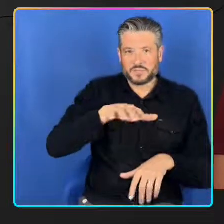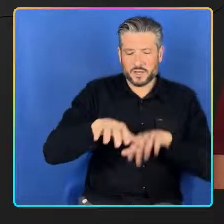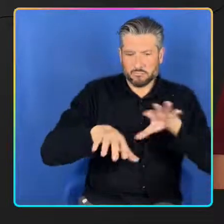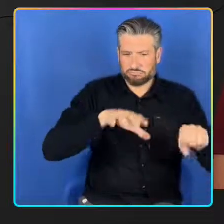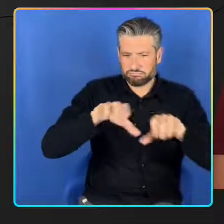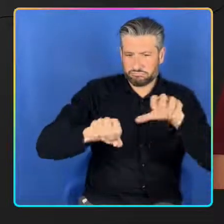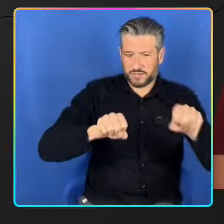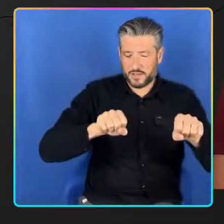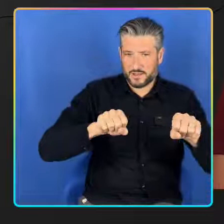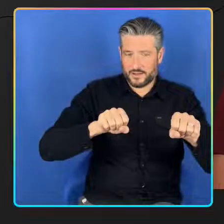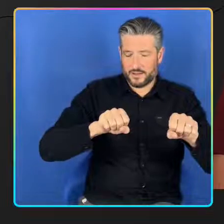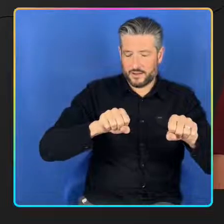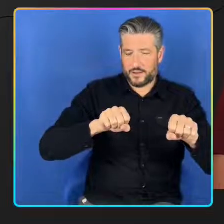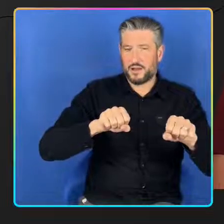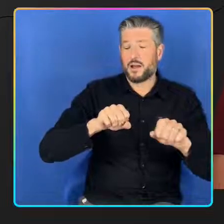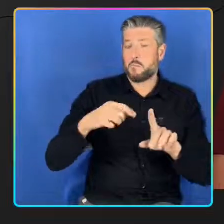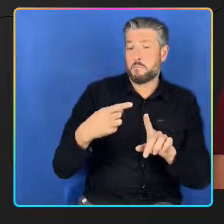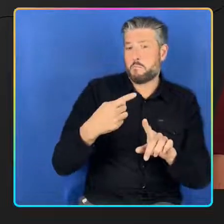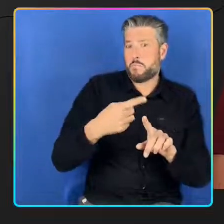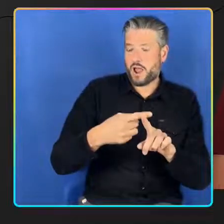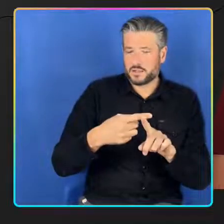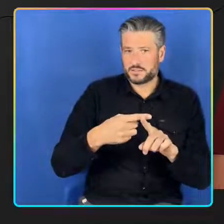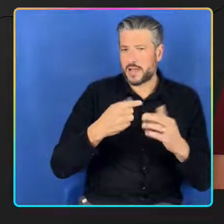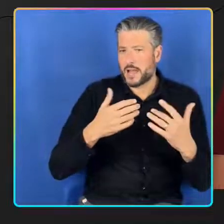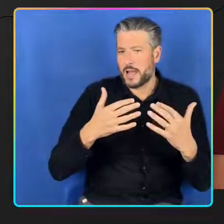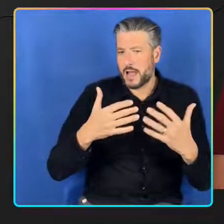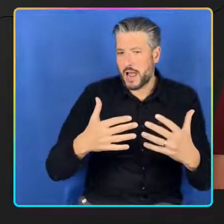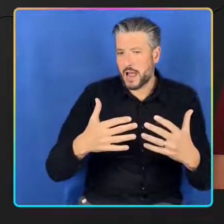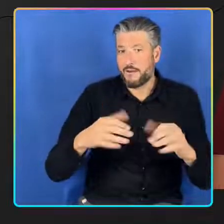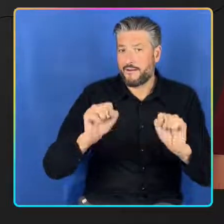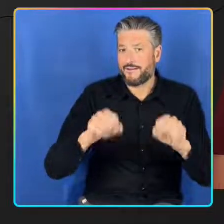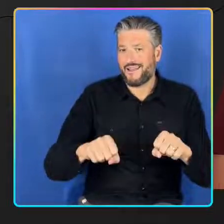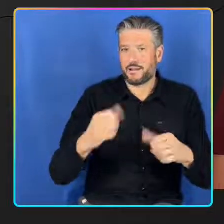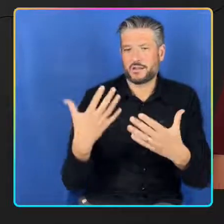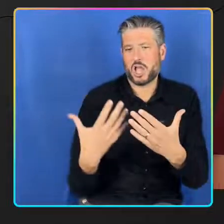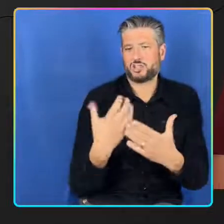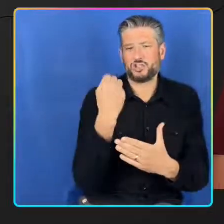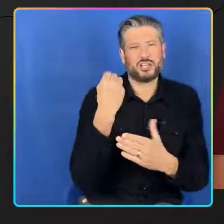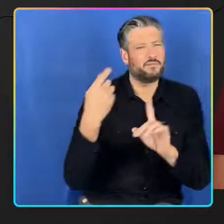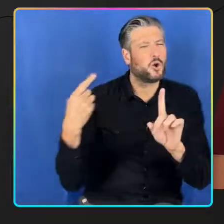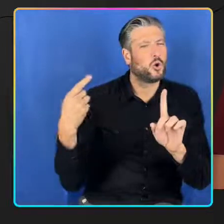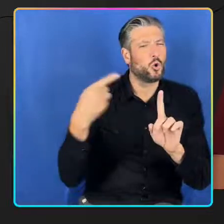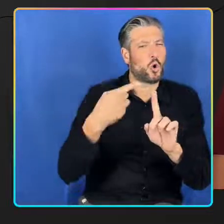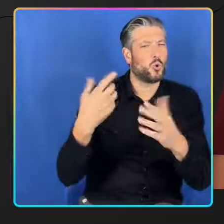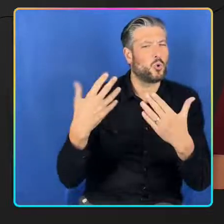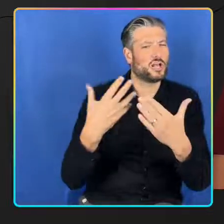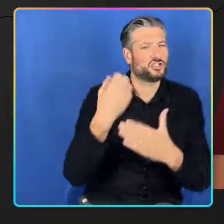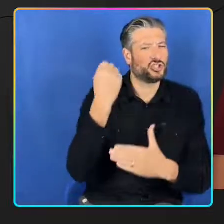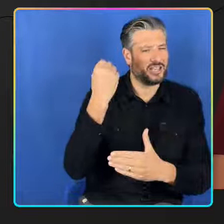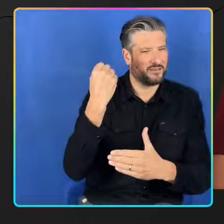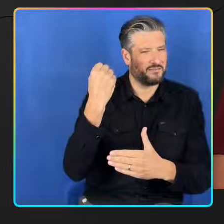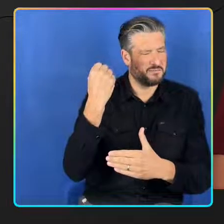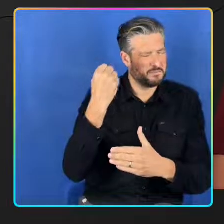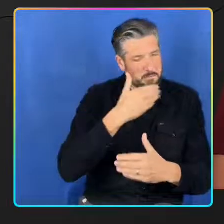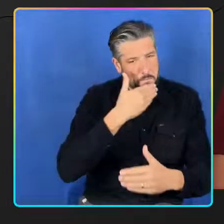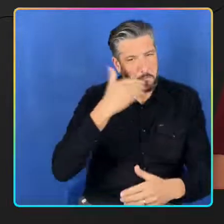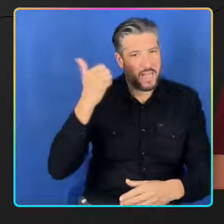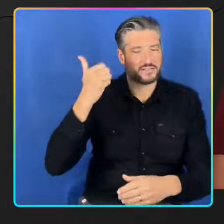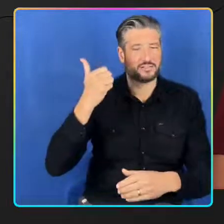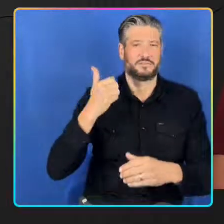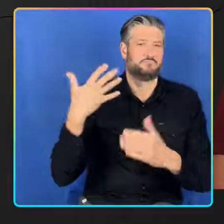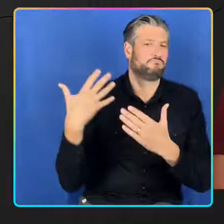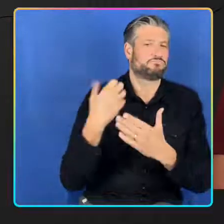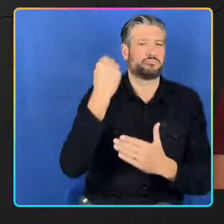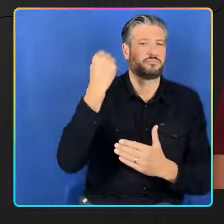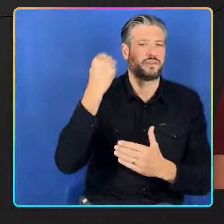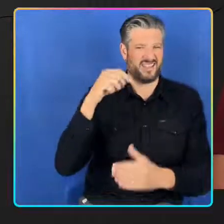maximize the expected likelihood of achieving a goal of some kind. And it's that maximizing expected likelihood thing that's probably the most important there.